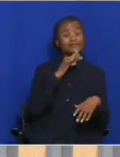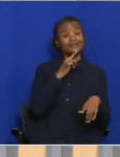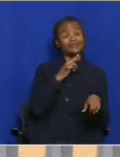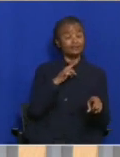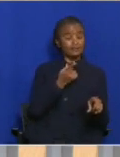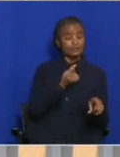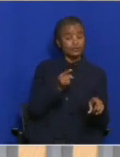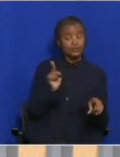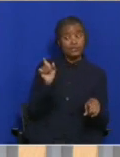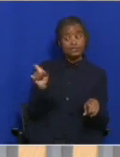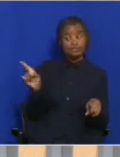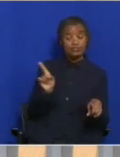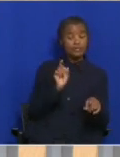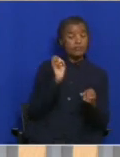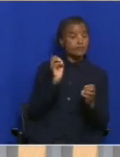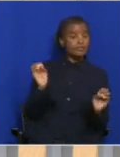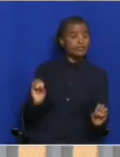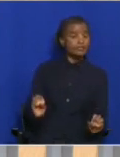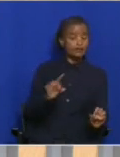adverse because of one saying.